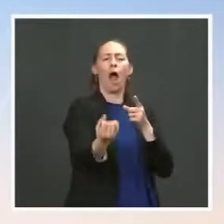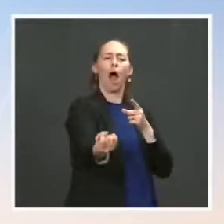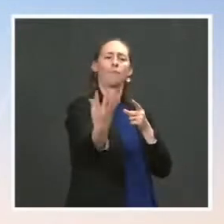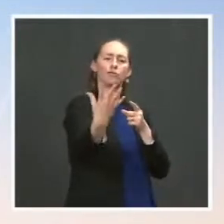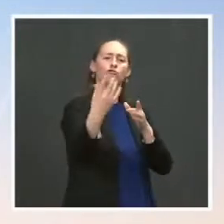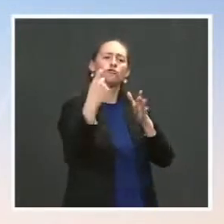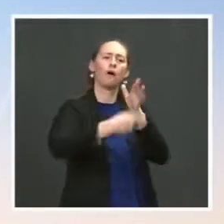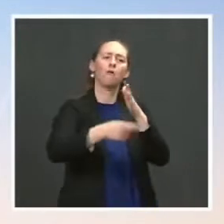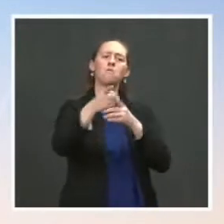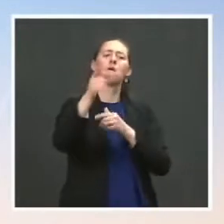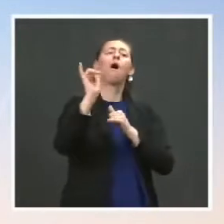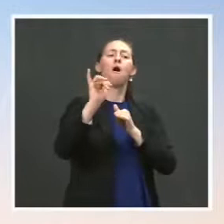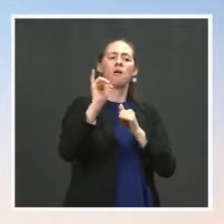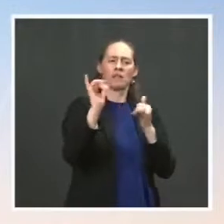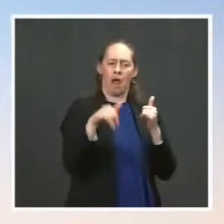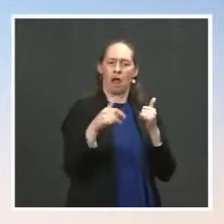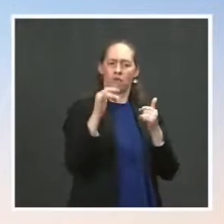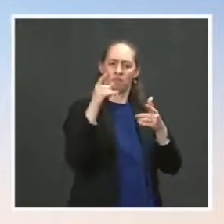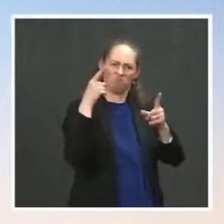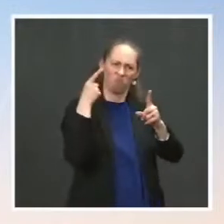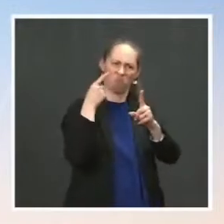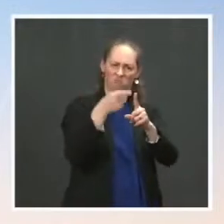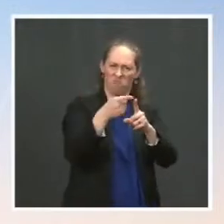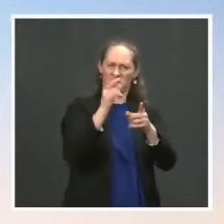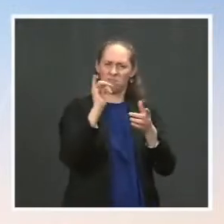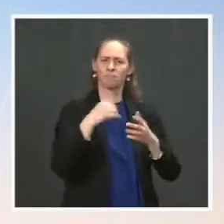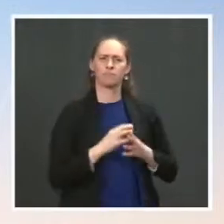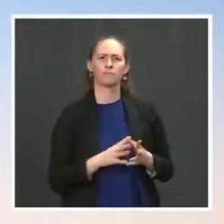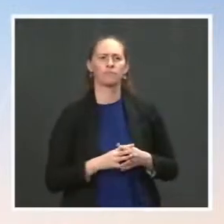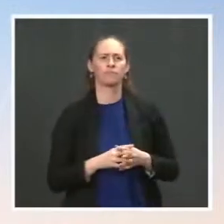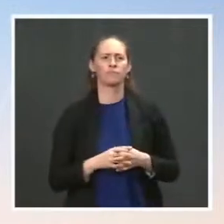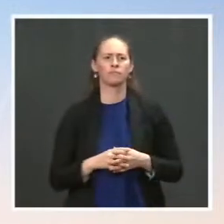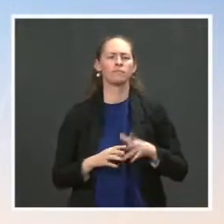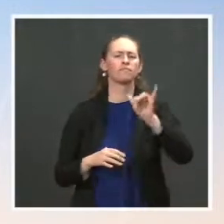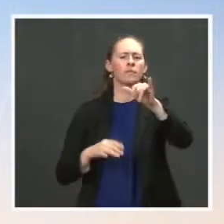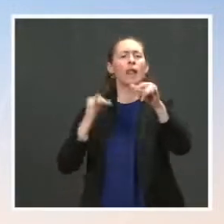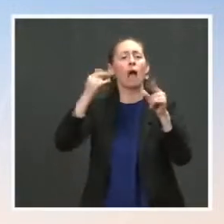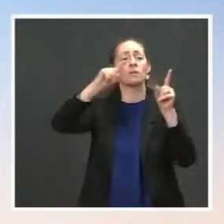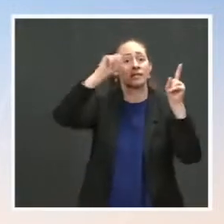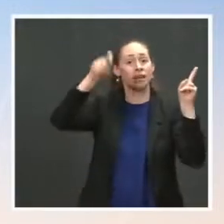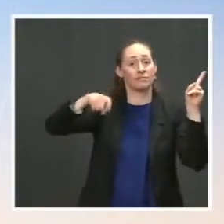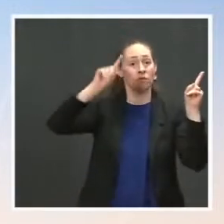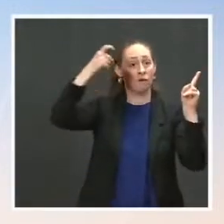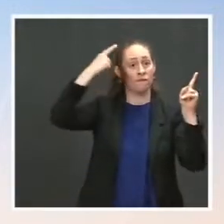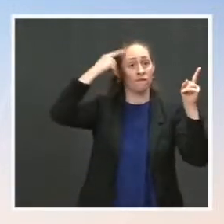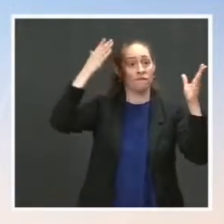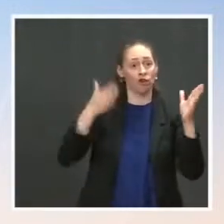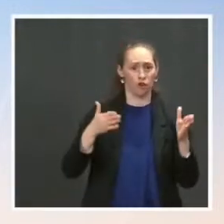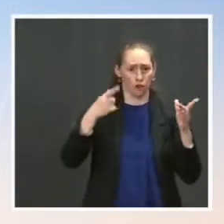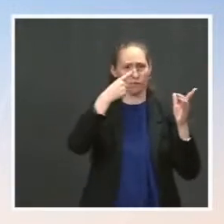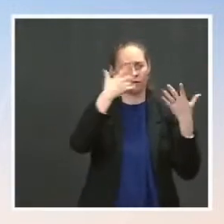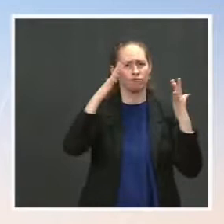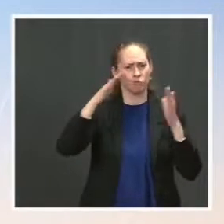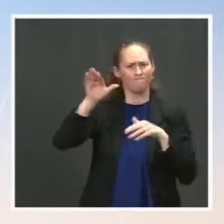this point in time. And then just one more. Texas Governor Greg Abbott says that he asked the Biden administration to shut down the